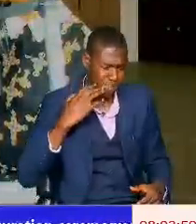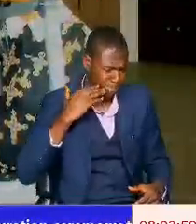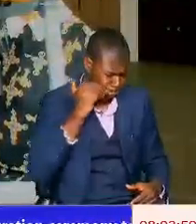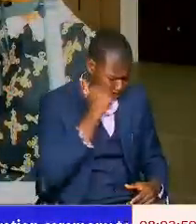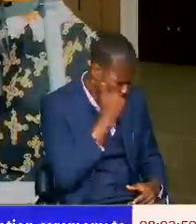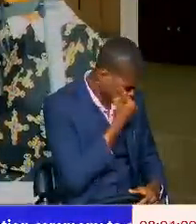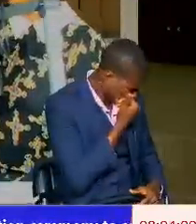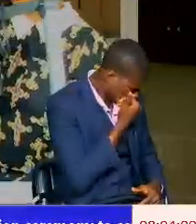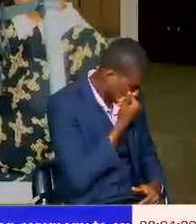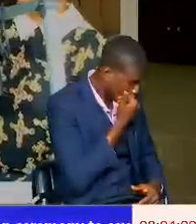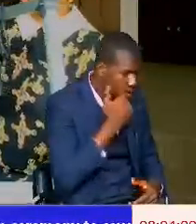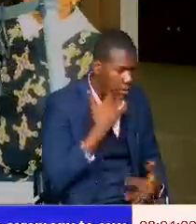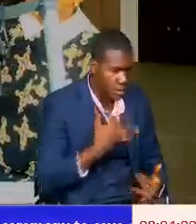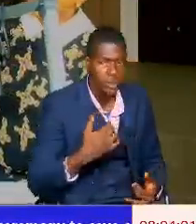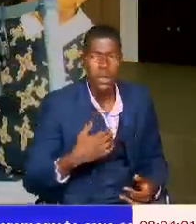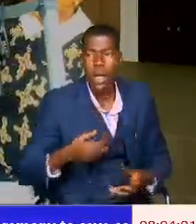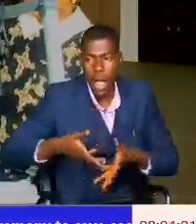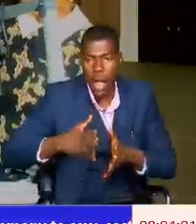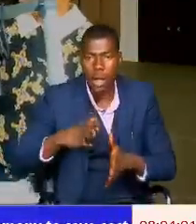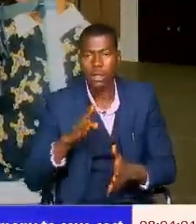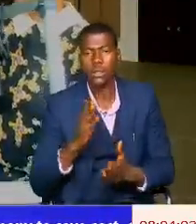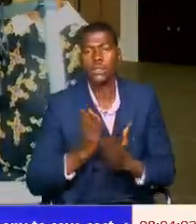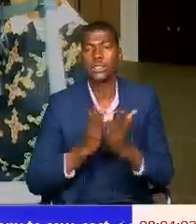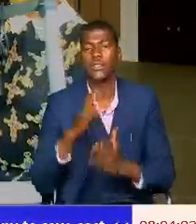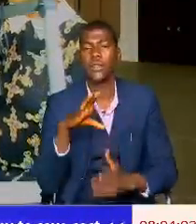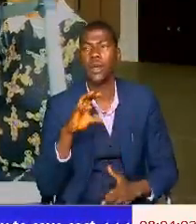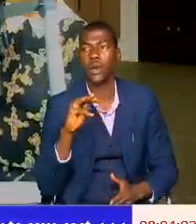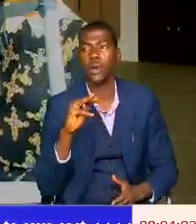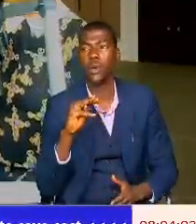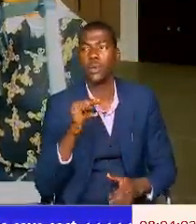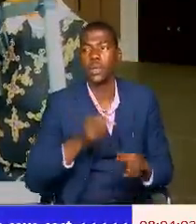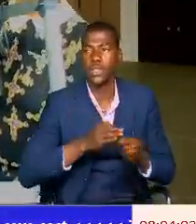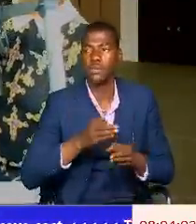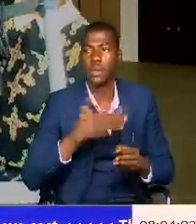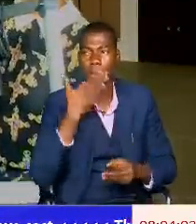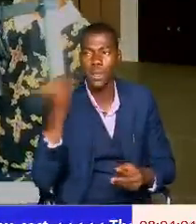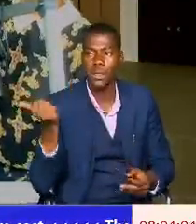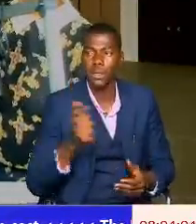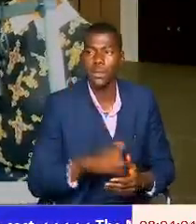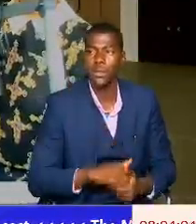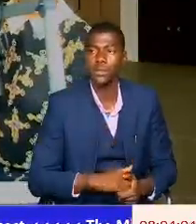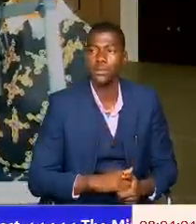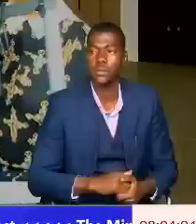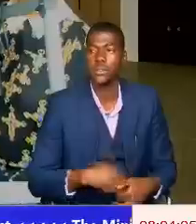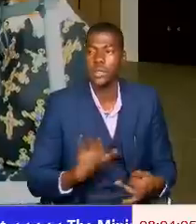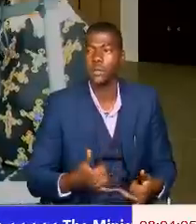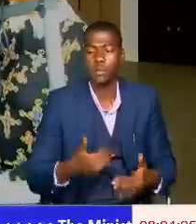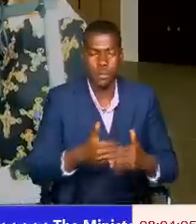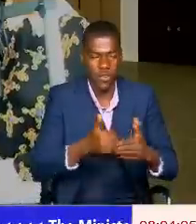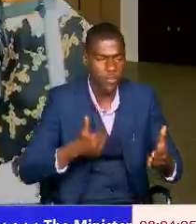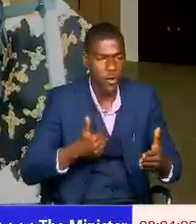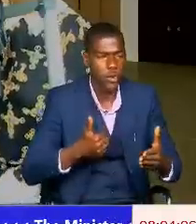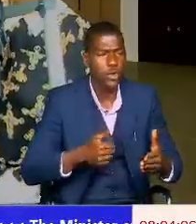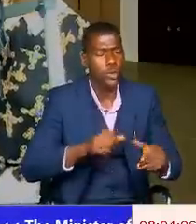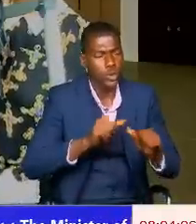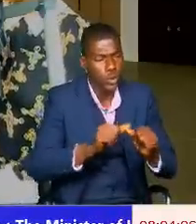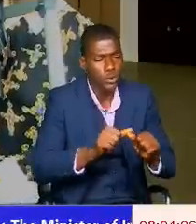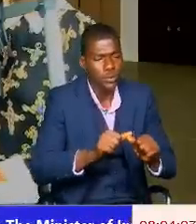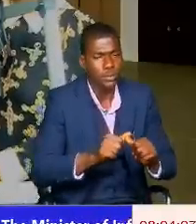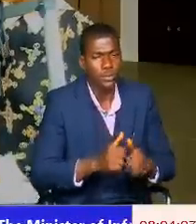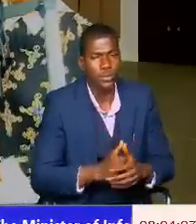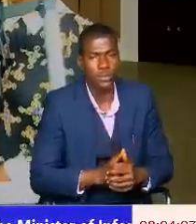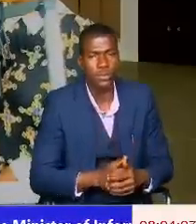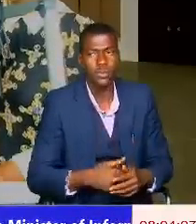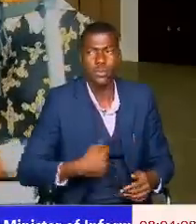back. She says she won't respond. I thank you. Before you continue, ladies and gentlemen, it is